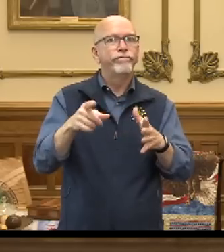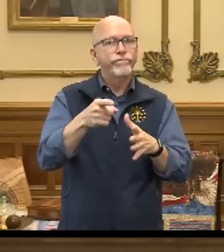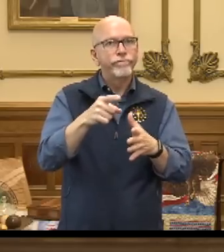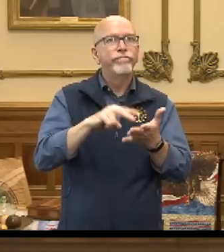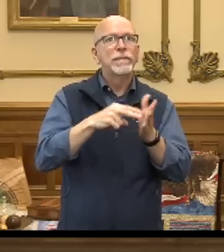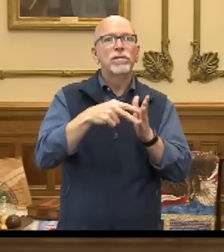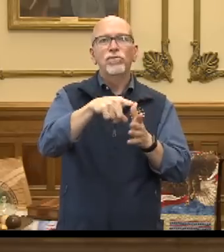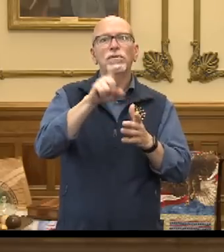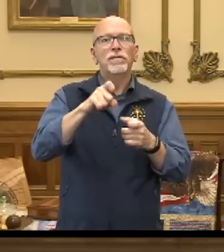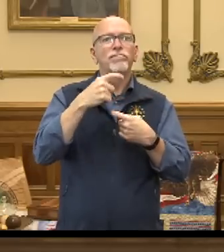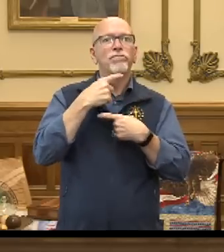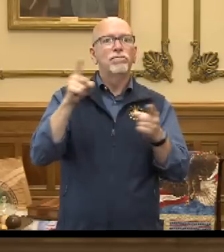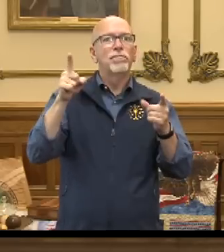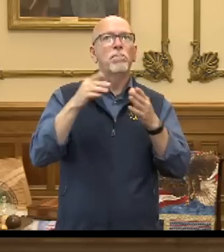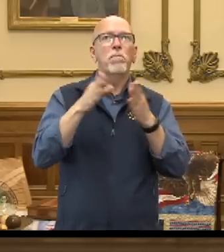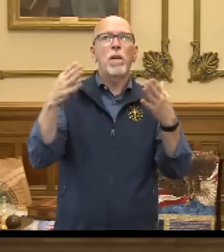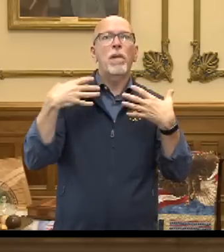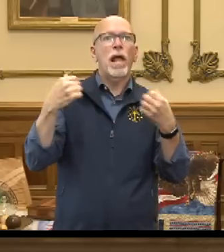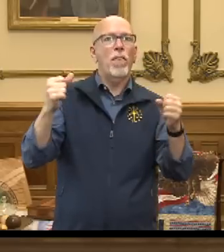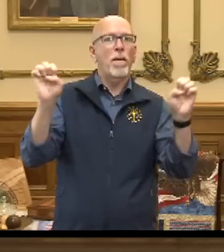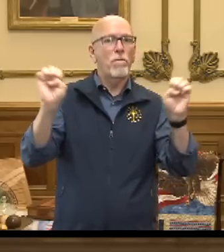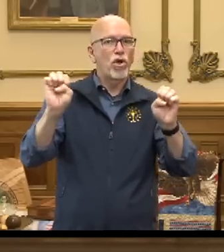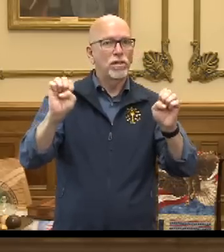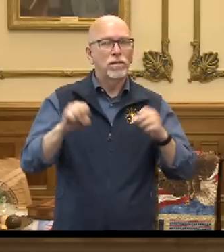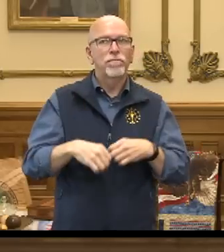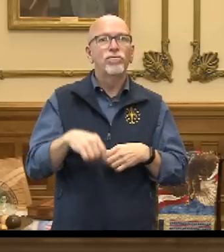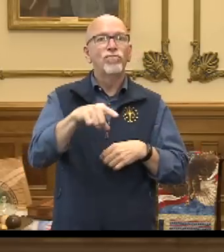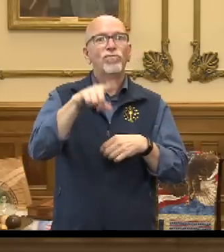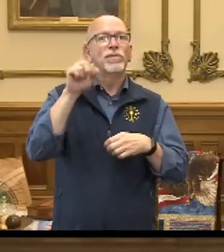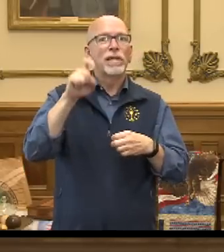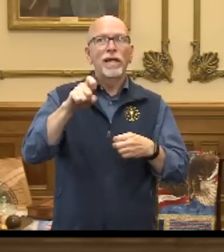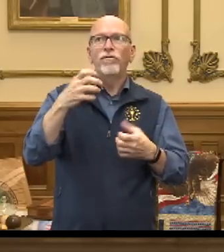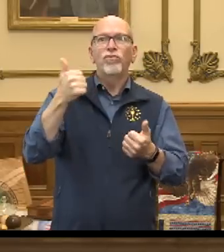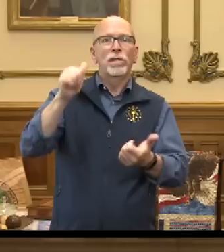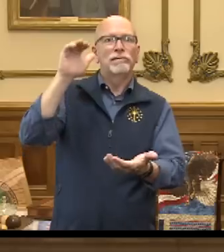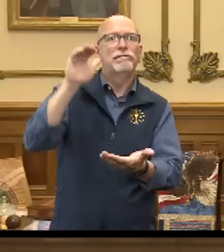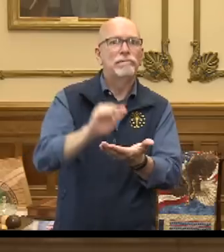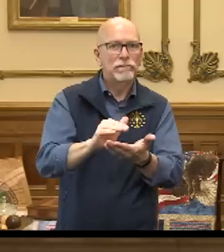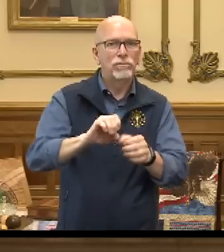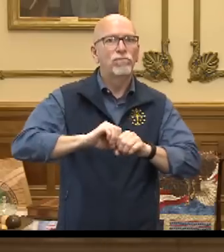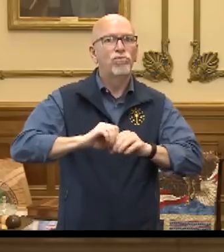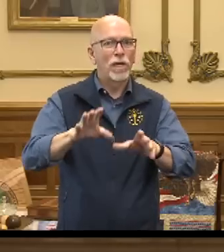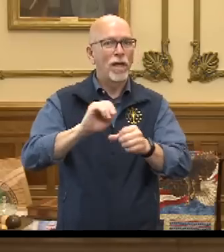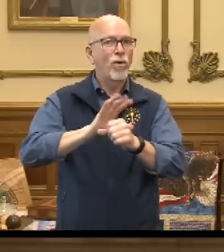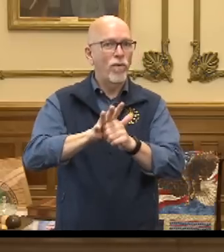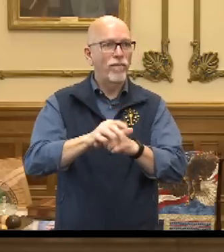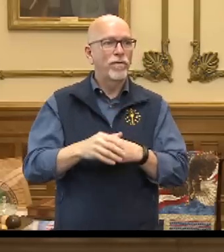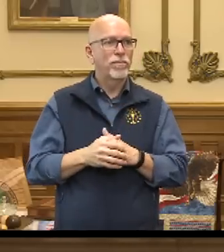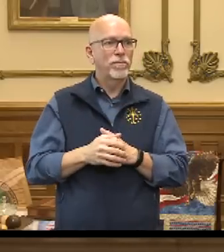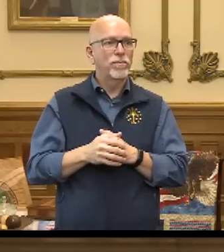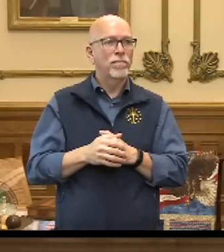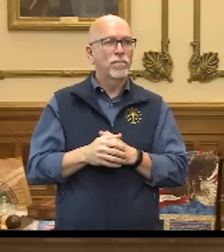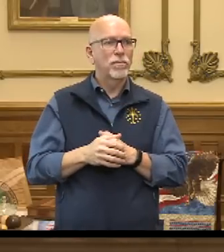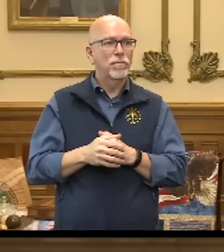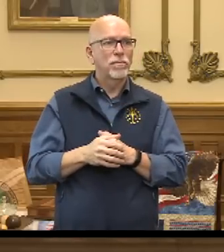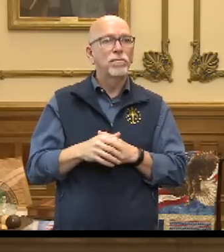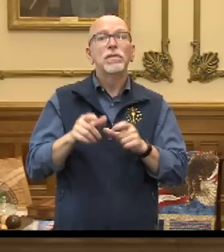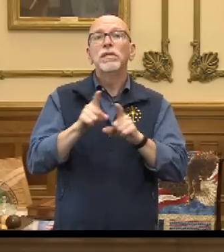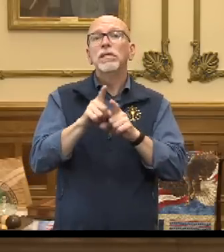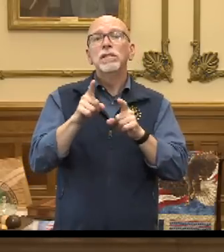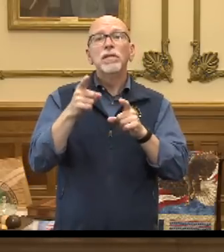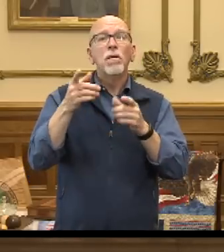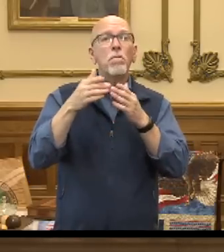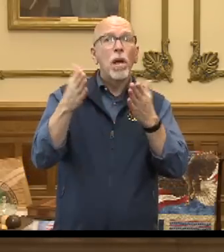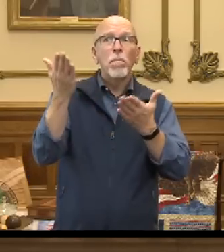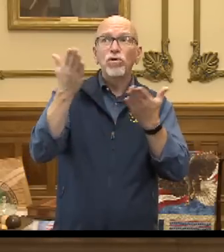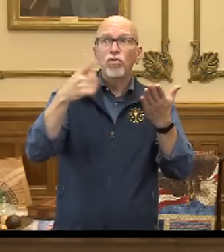to declare a public health emergency and take steps to reduce the spread of COVID-19. As public services